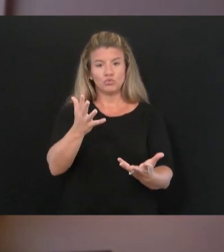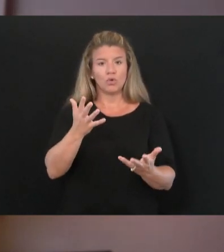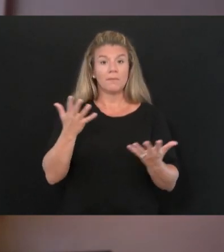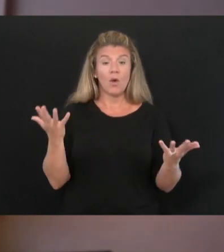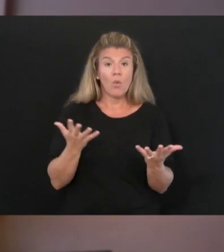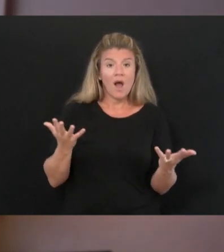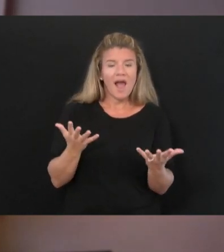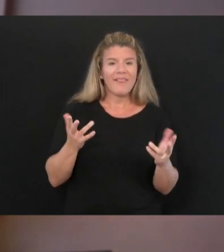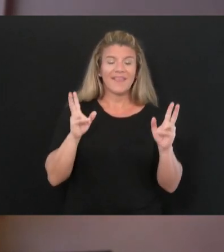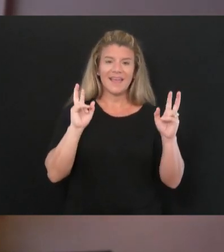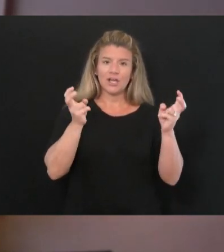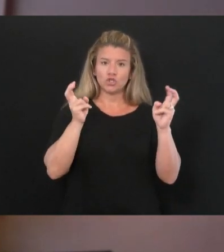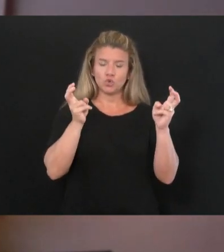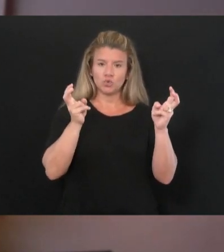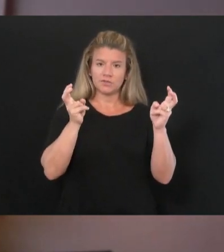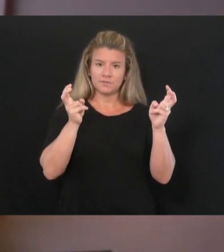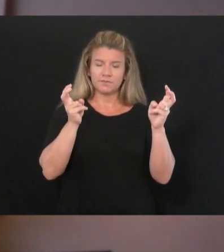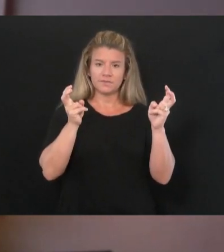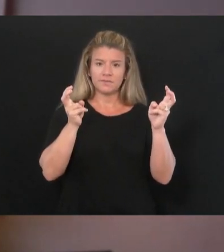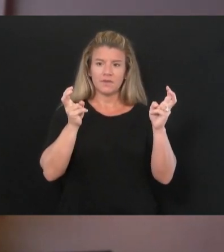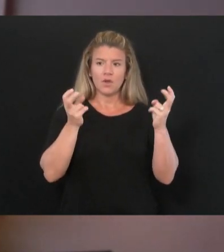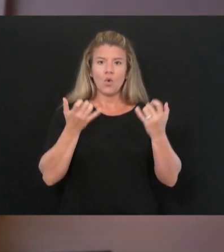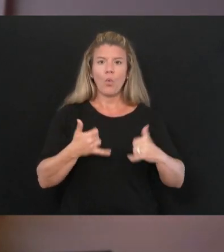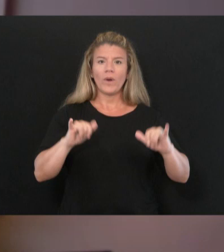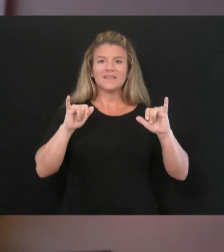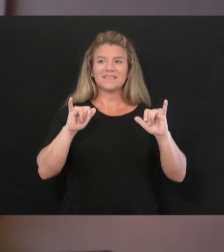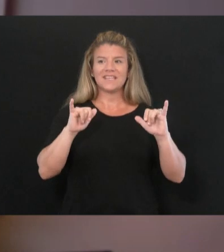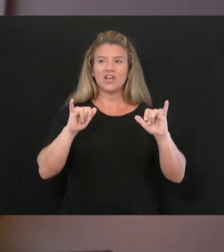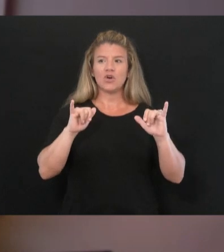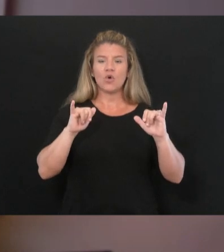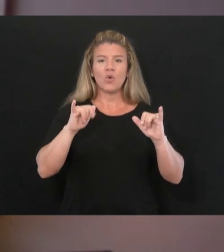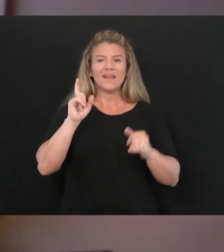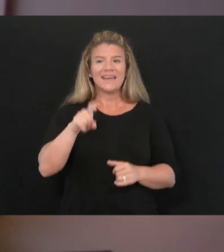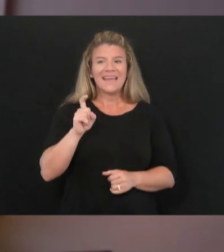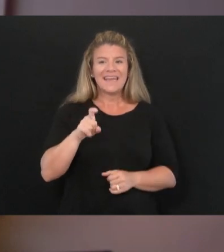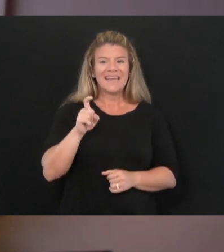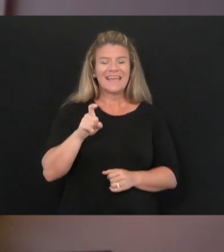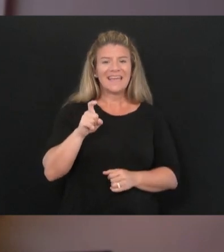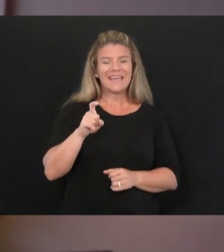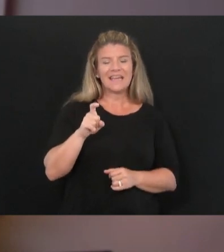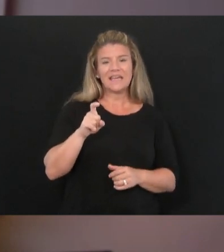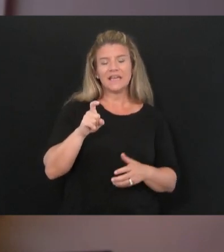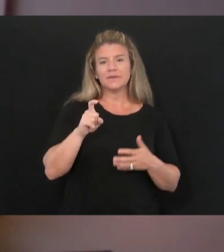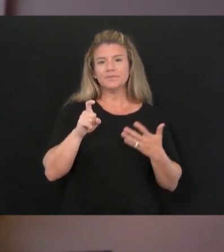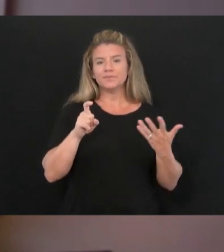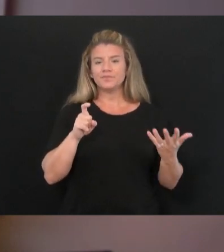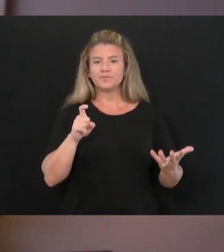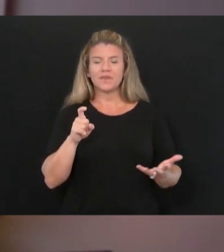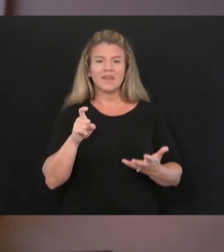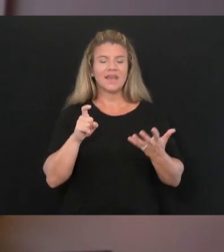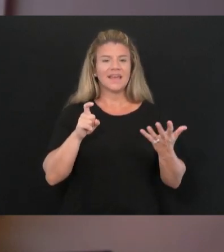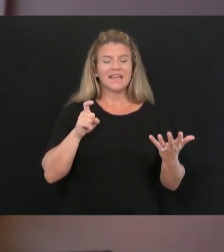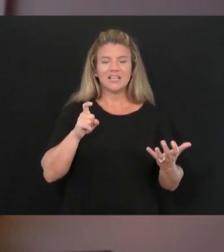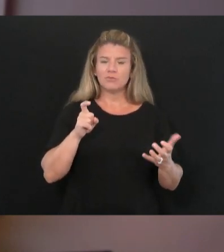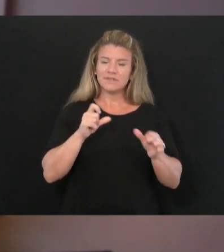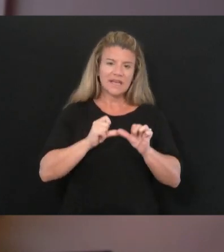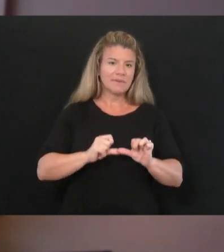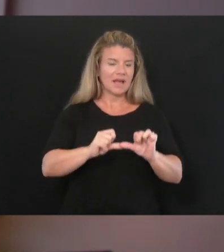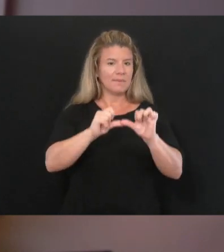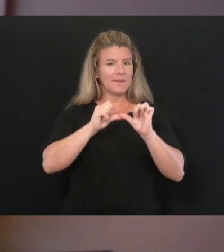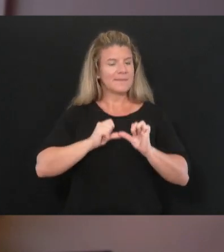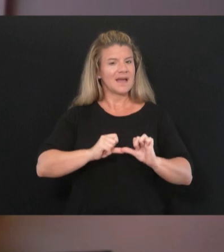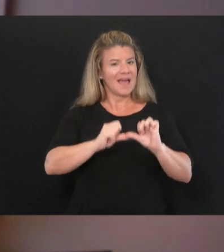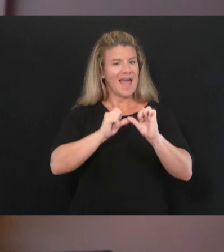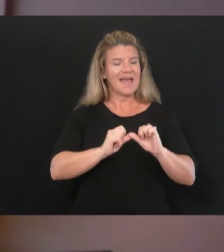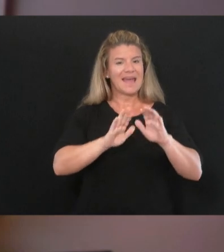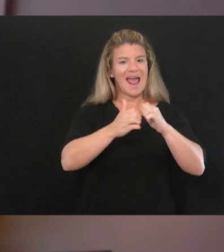about the issues that we still need to be very diligent in our approach